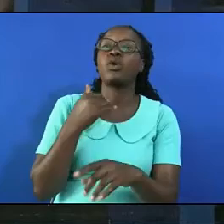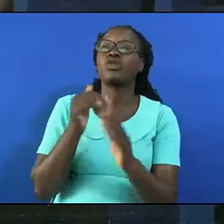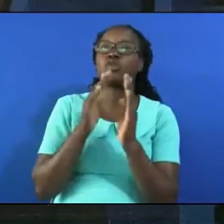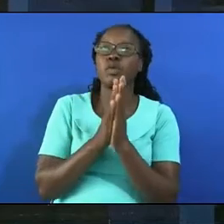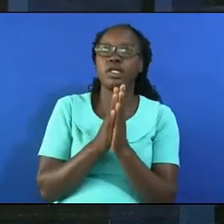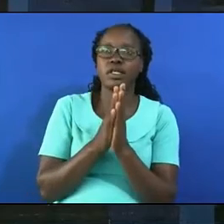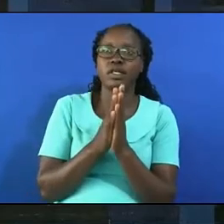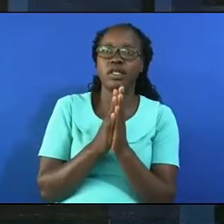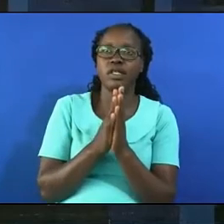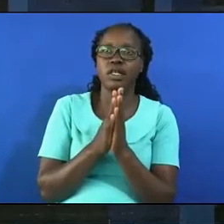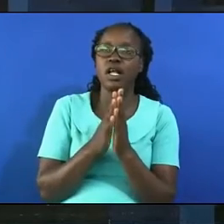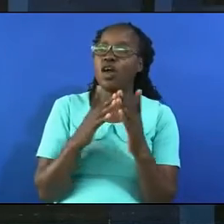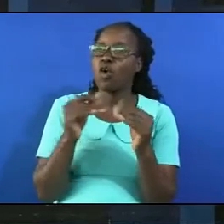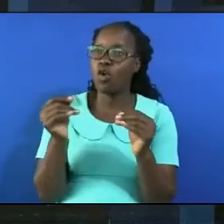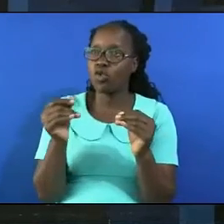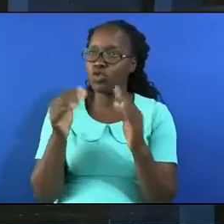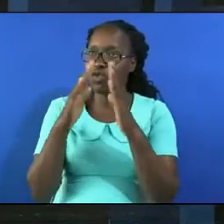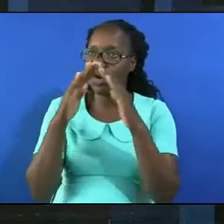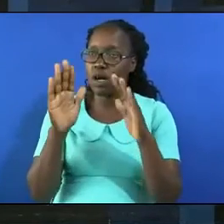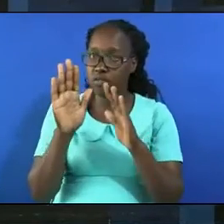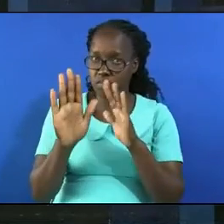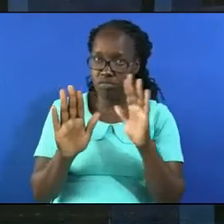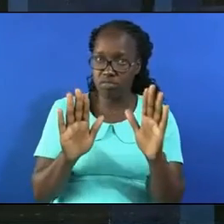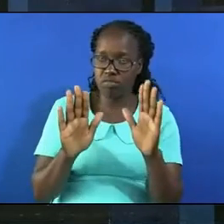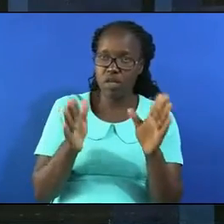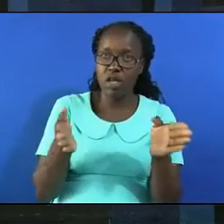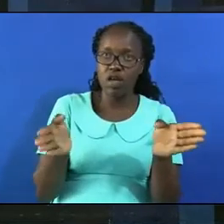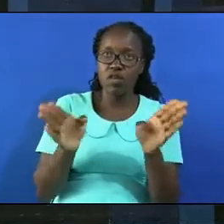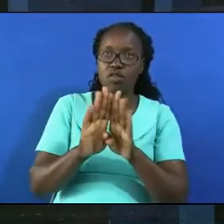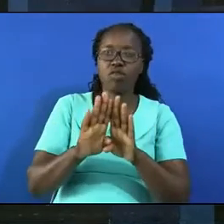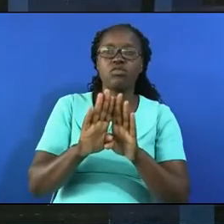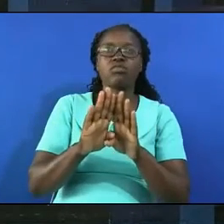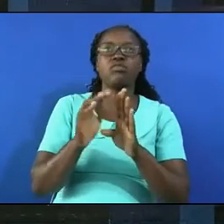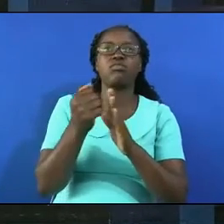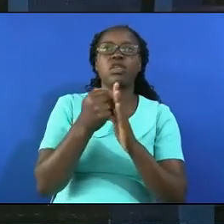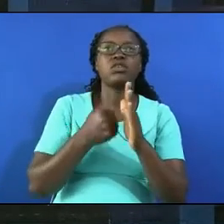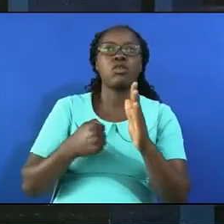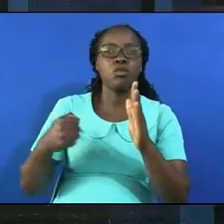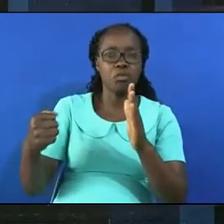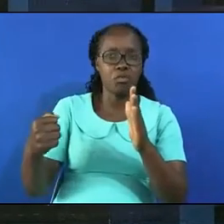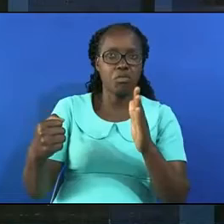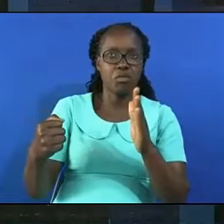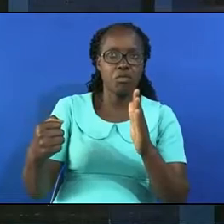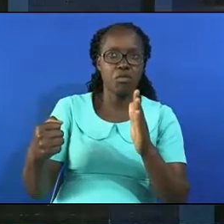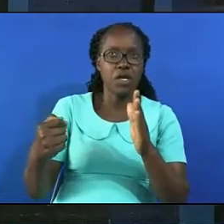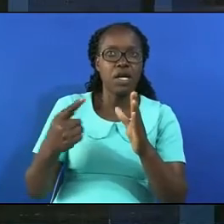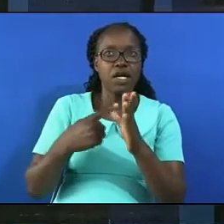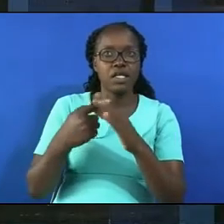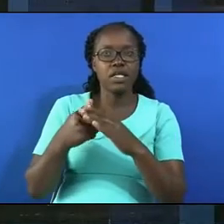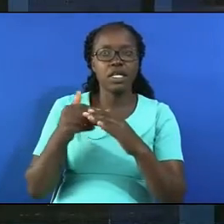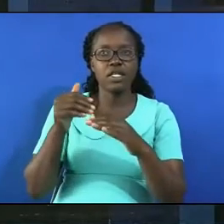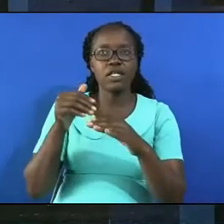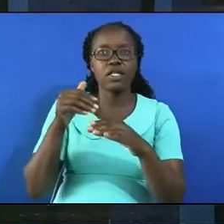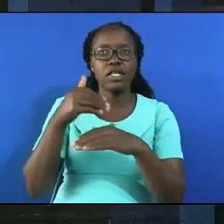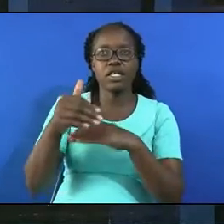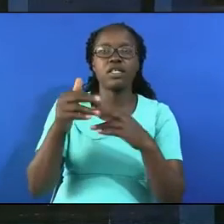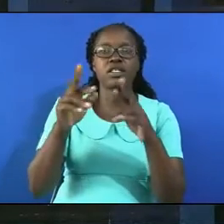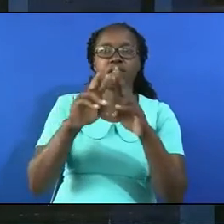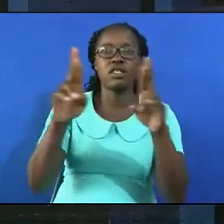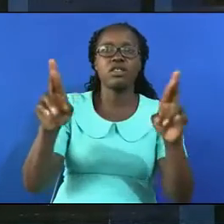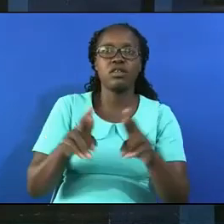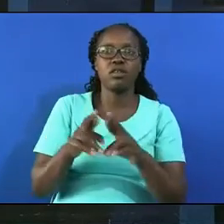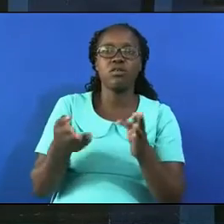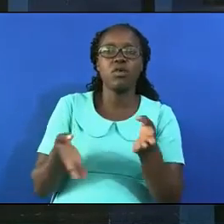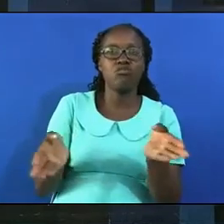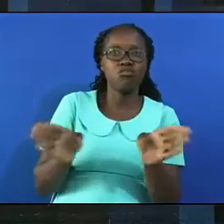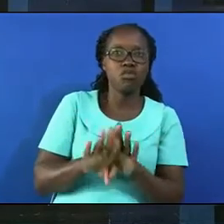pray, go to your house and close the first door. Then go to the next room and